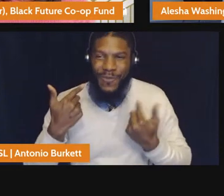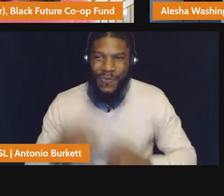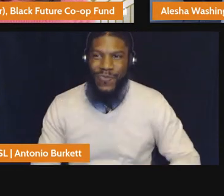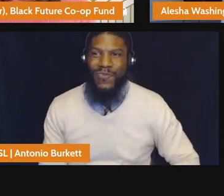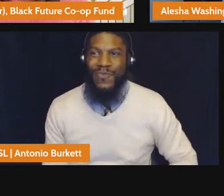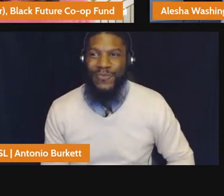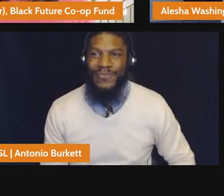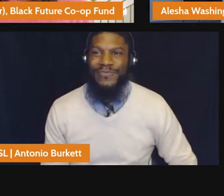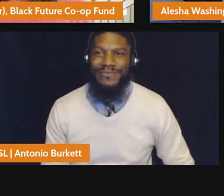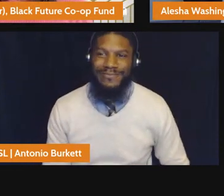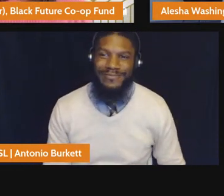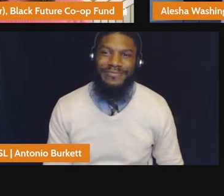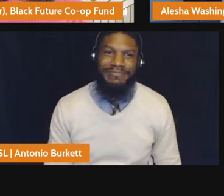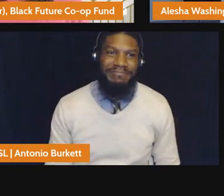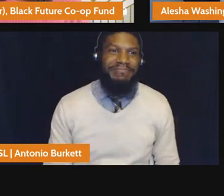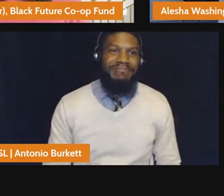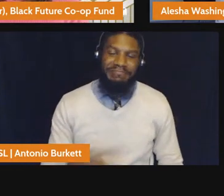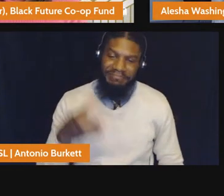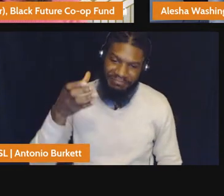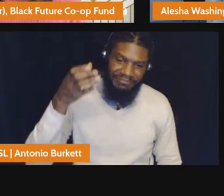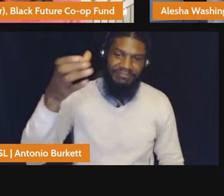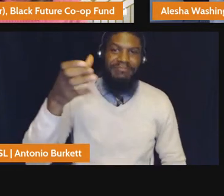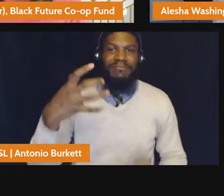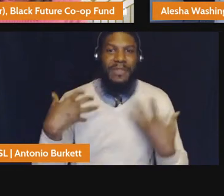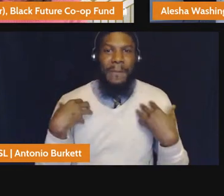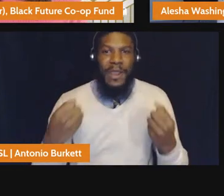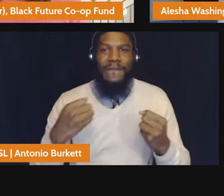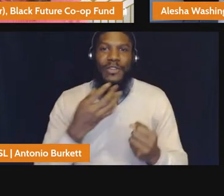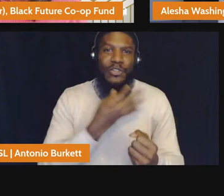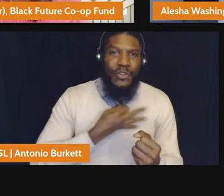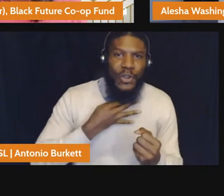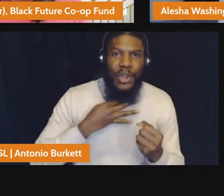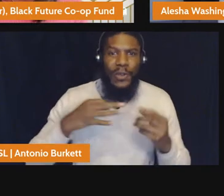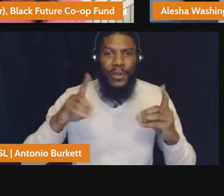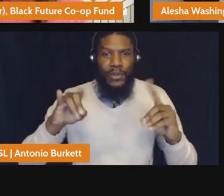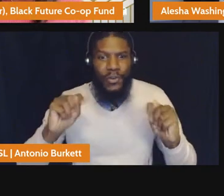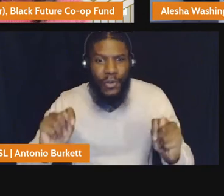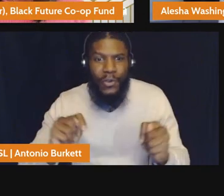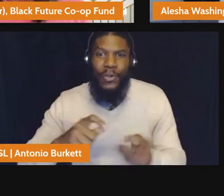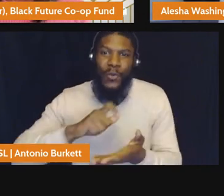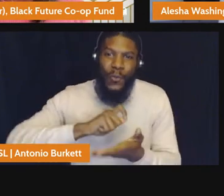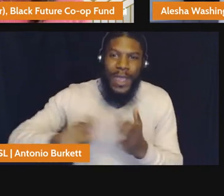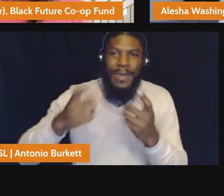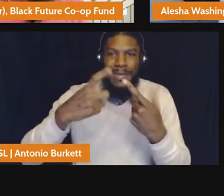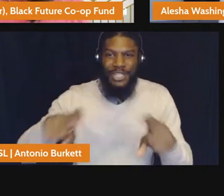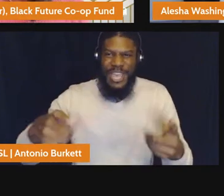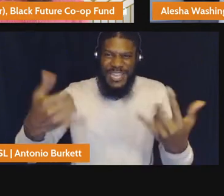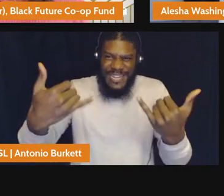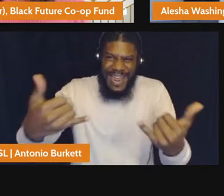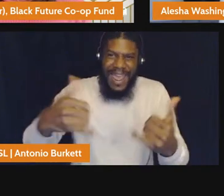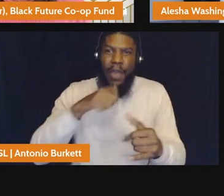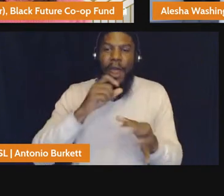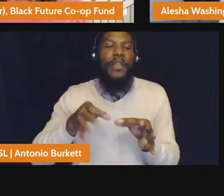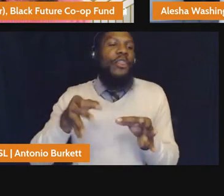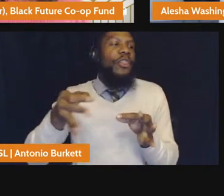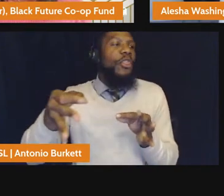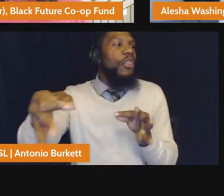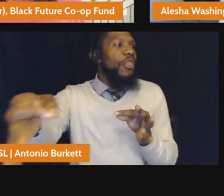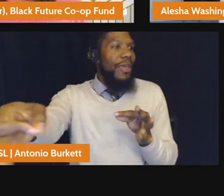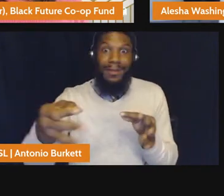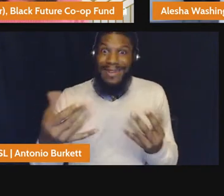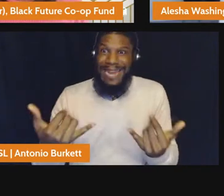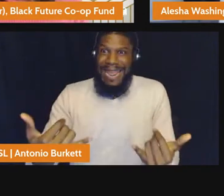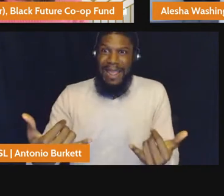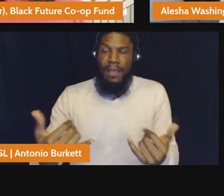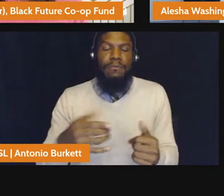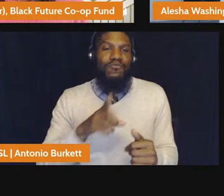Here's to bravery, curiosity, just doing it, writing that check now. I just want to